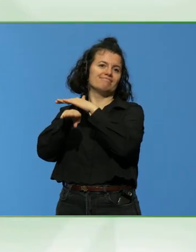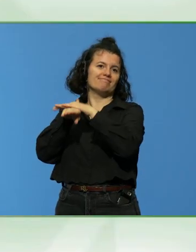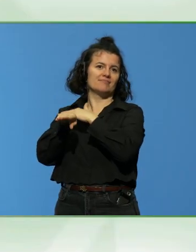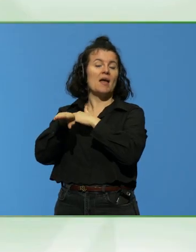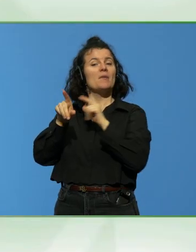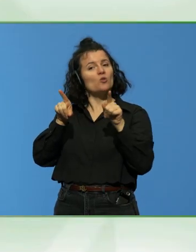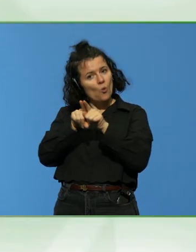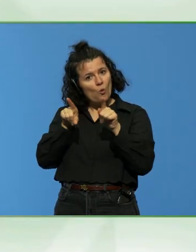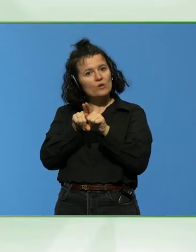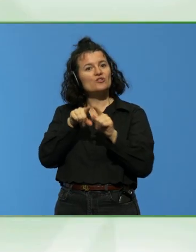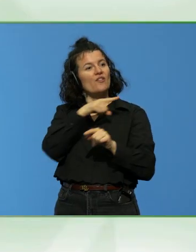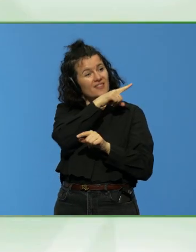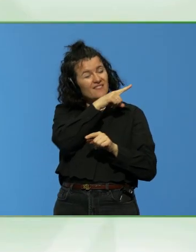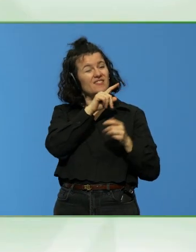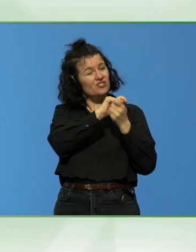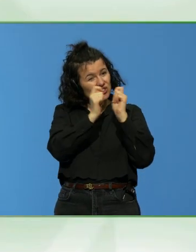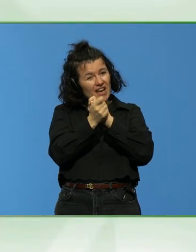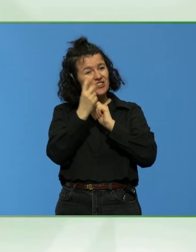intervention. Yes, thank you.